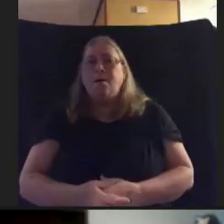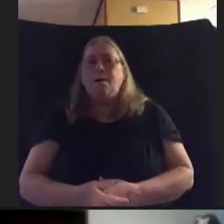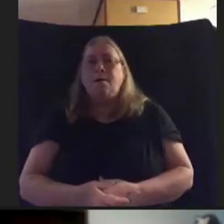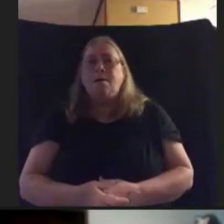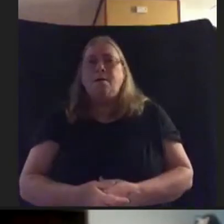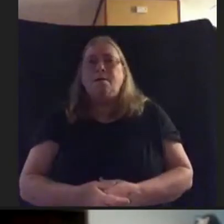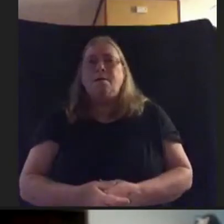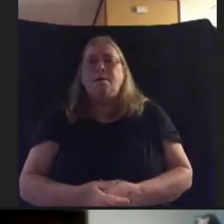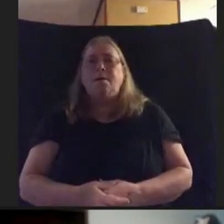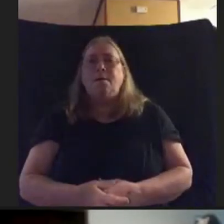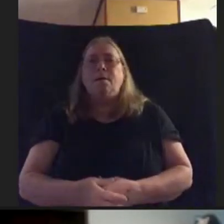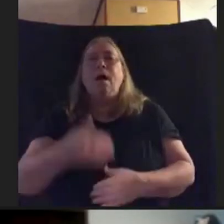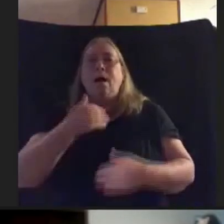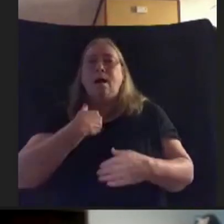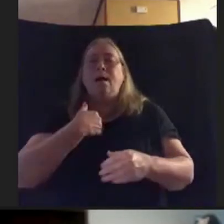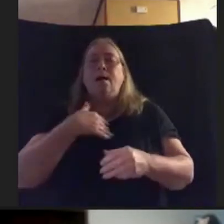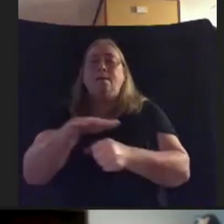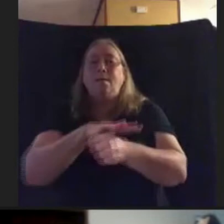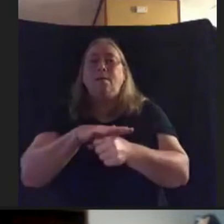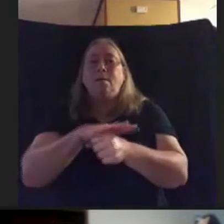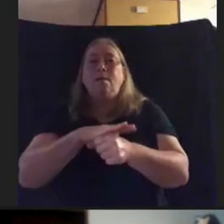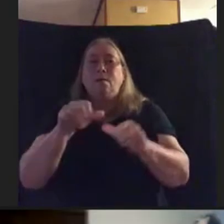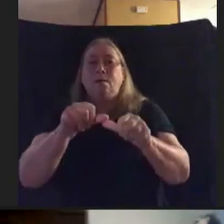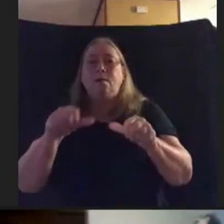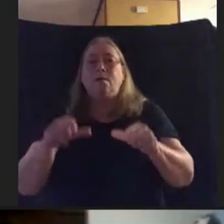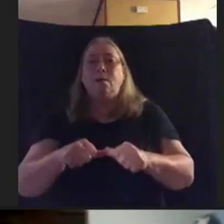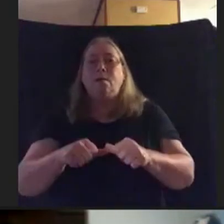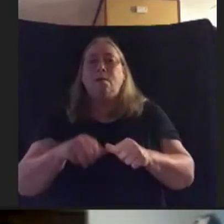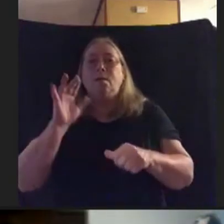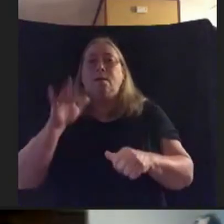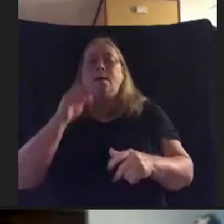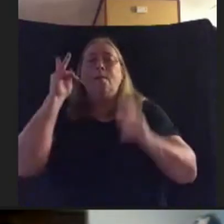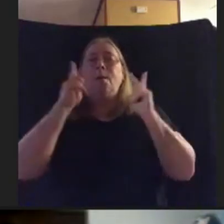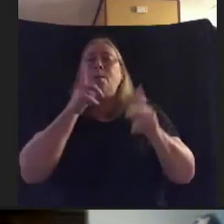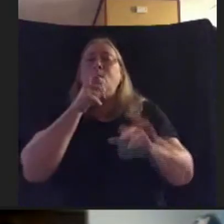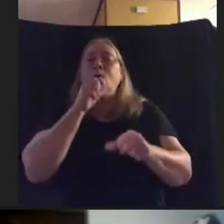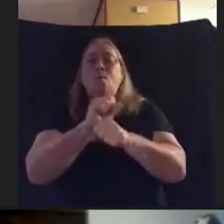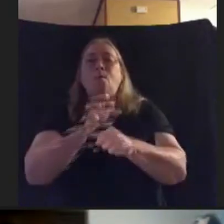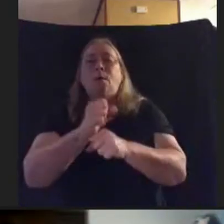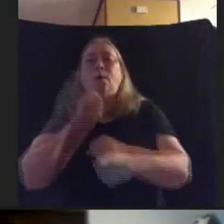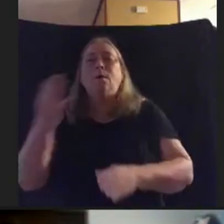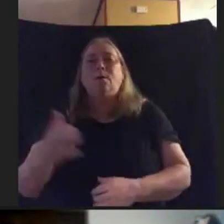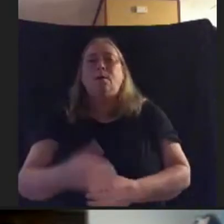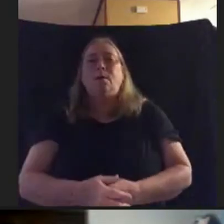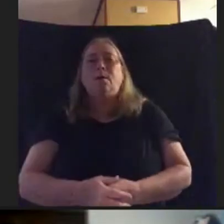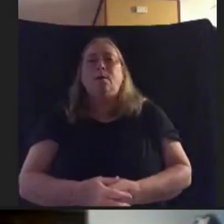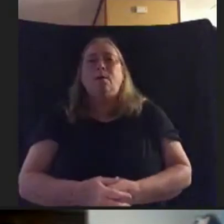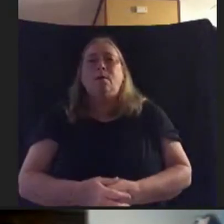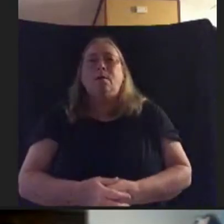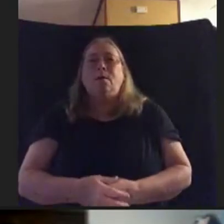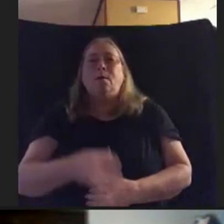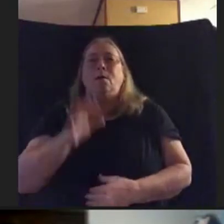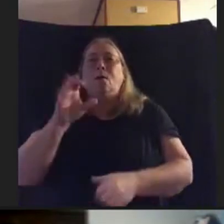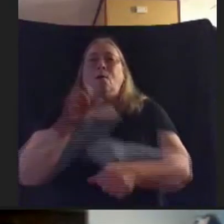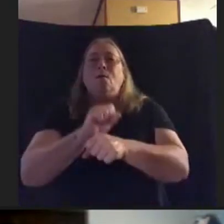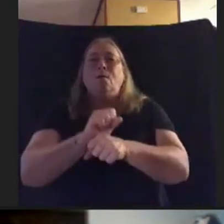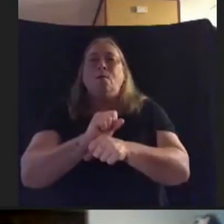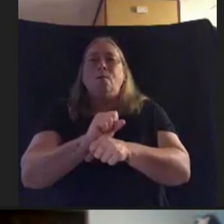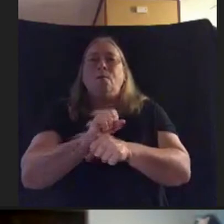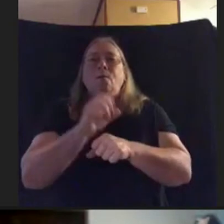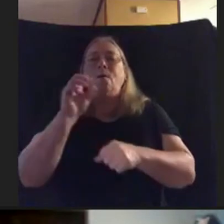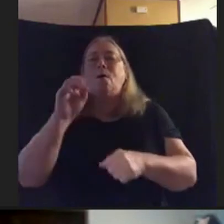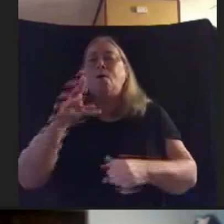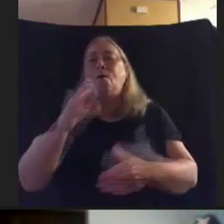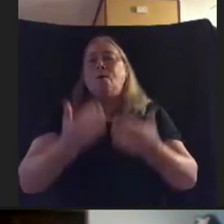cases at the Capitol, as would not be unexpected for the number of people who are working there and the nature of their work. So we're continuing to work with them to try to find